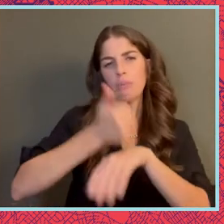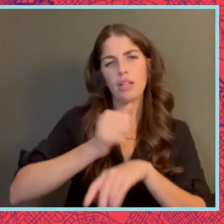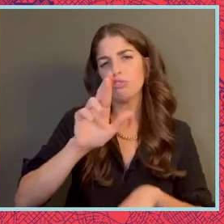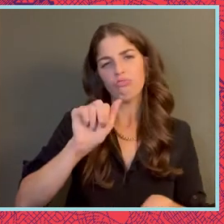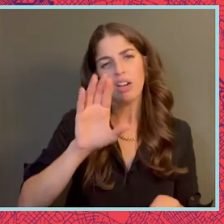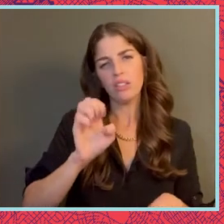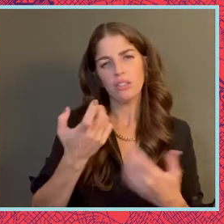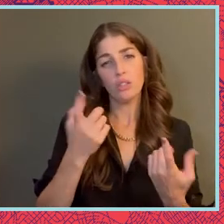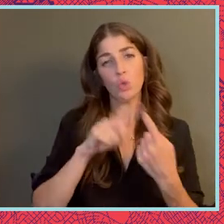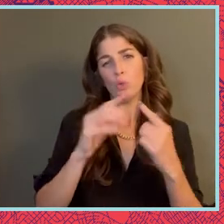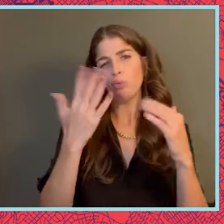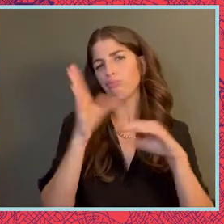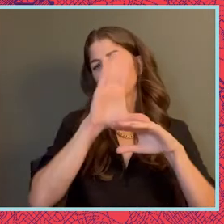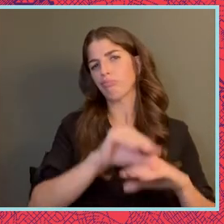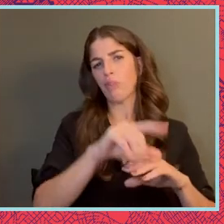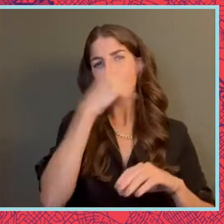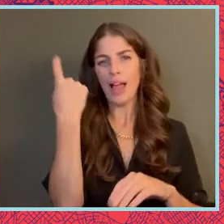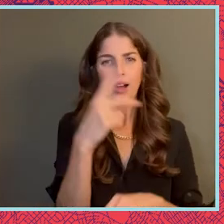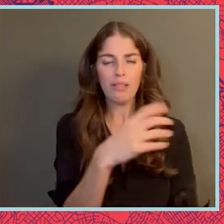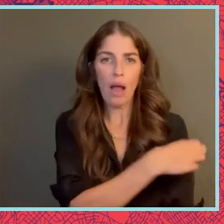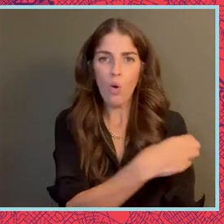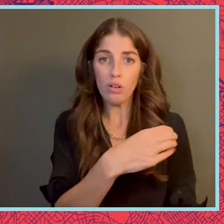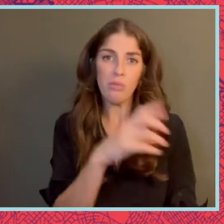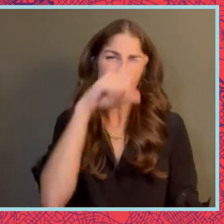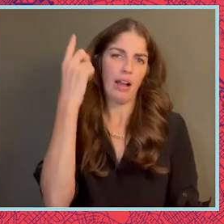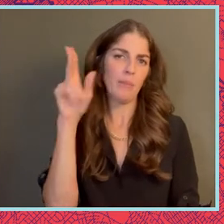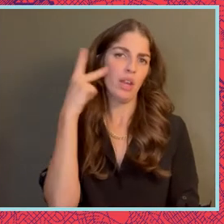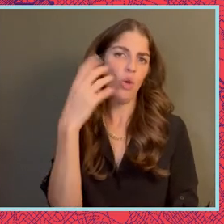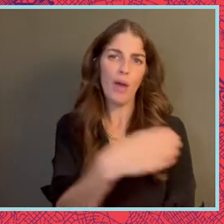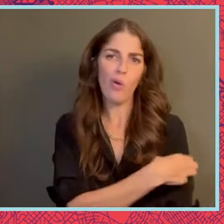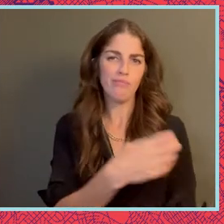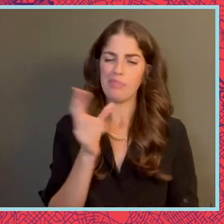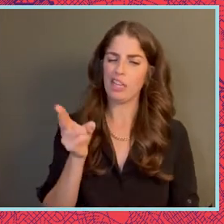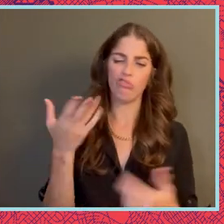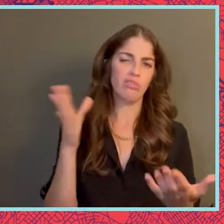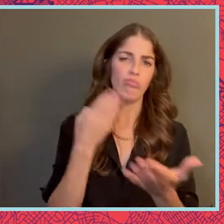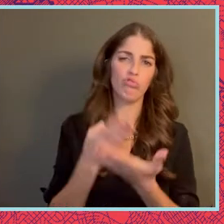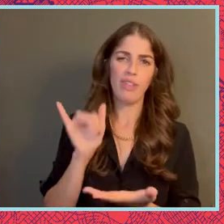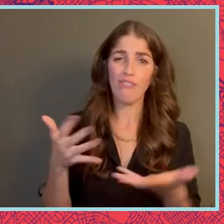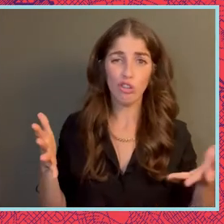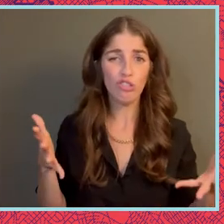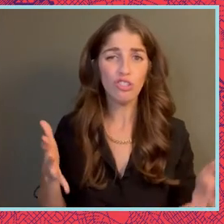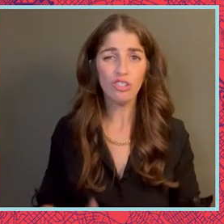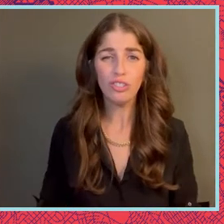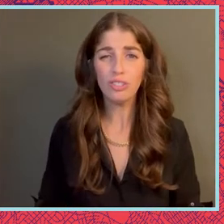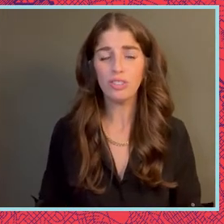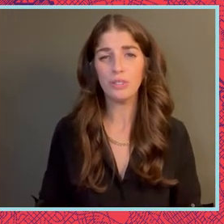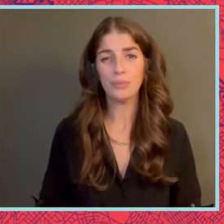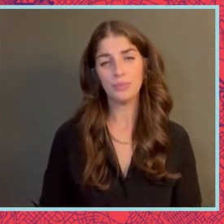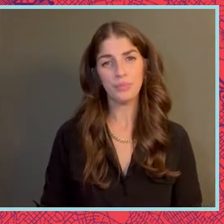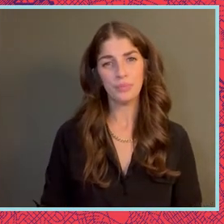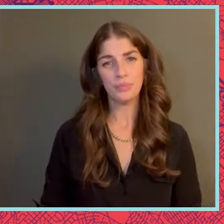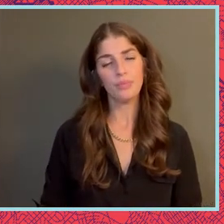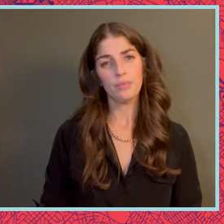clearly racism in the effort to minimize Black power, Black political power. And history has shown us that at